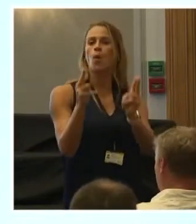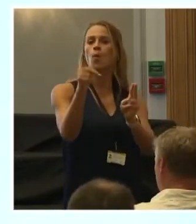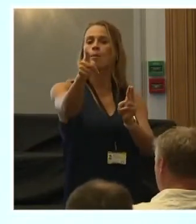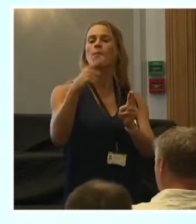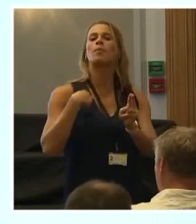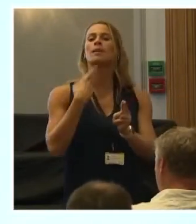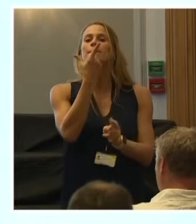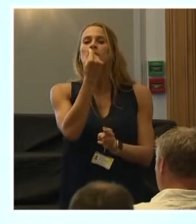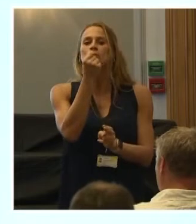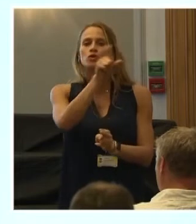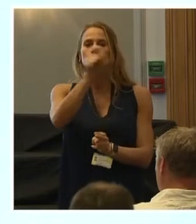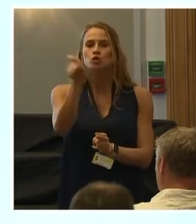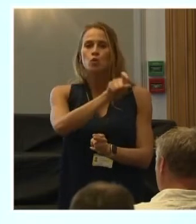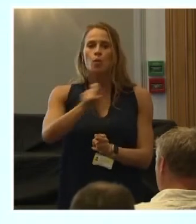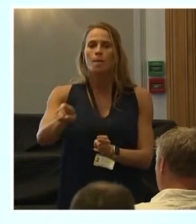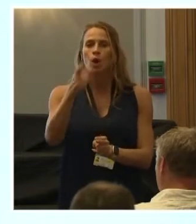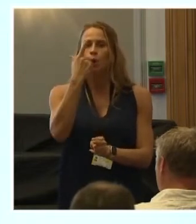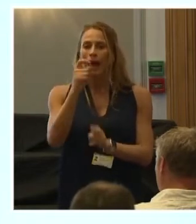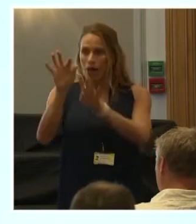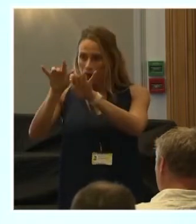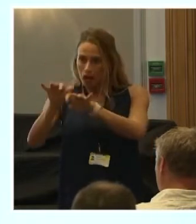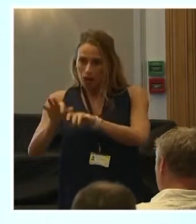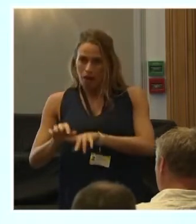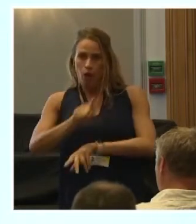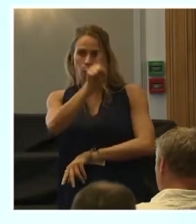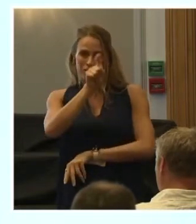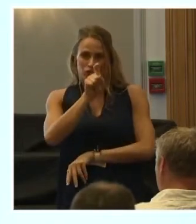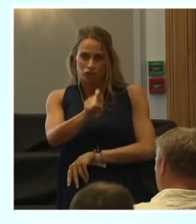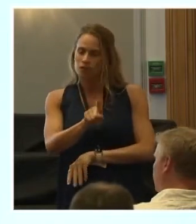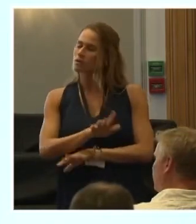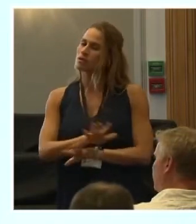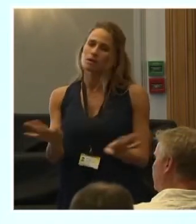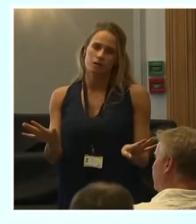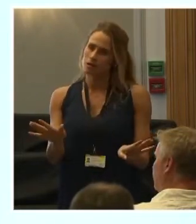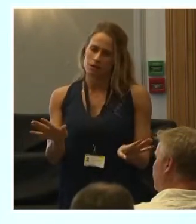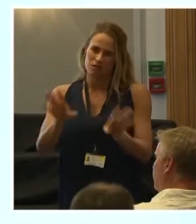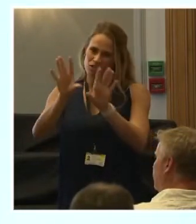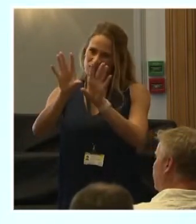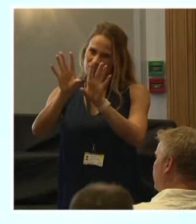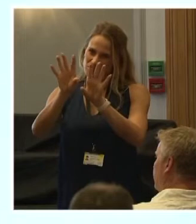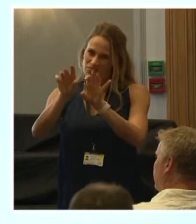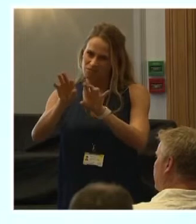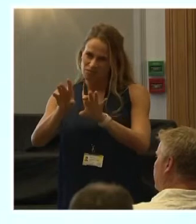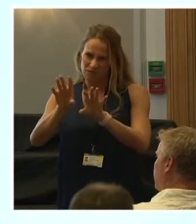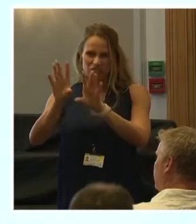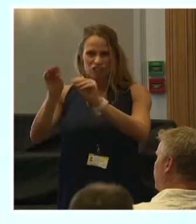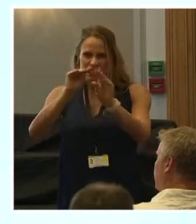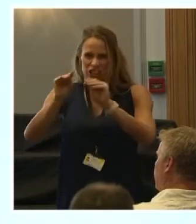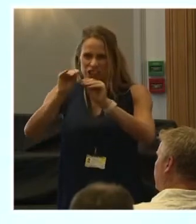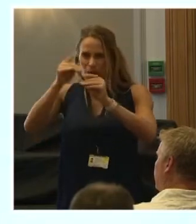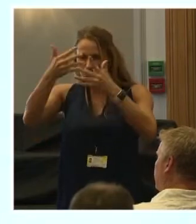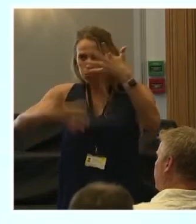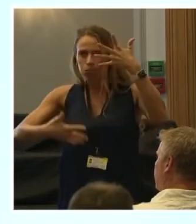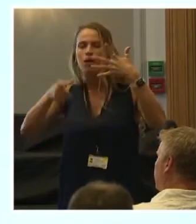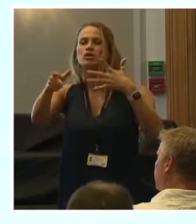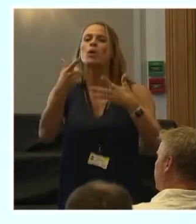on Zoom, so please leave your questions in there and try not to use the chat because we may not see your questions, so the Q&A will be